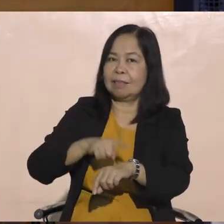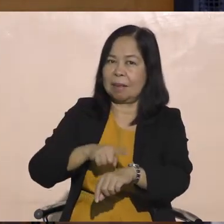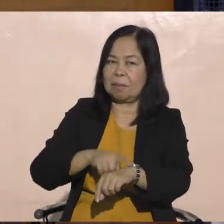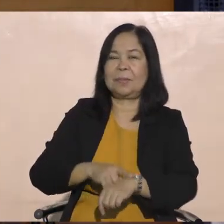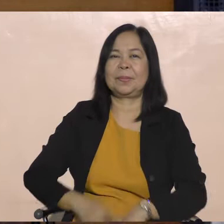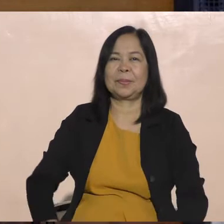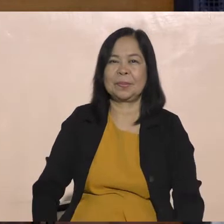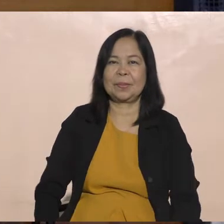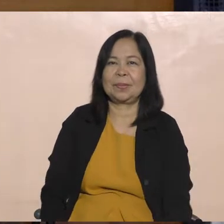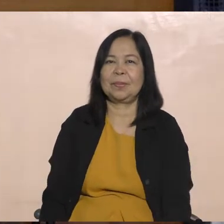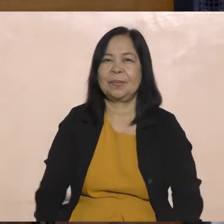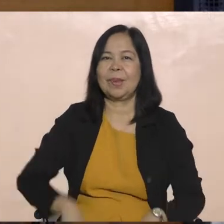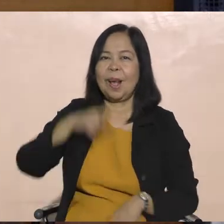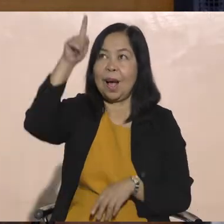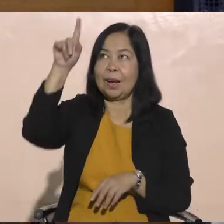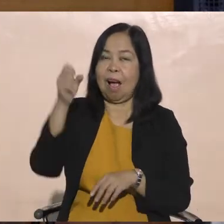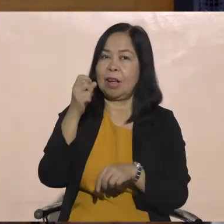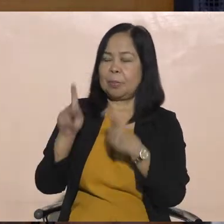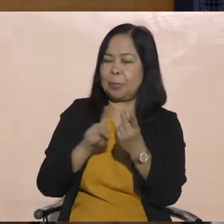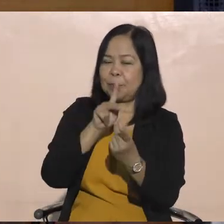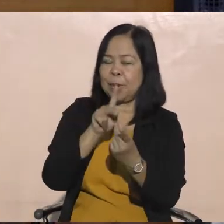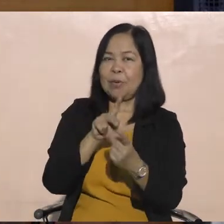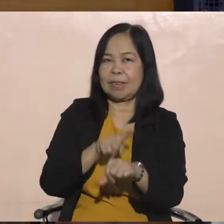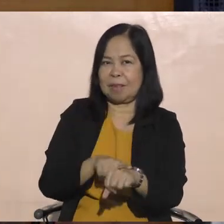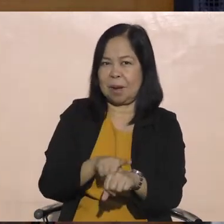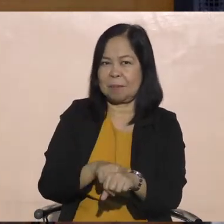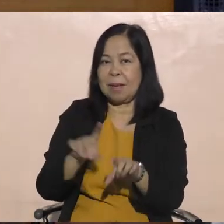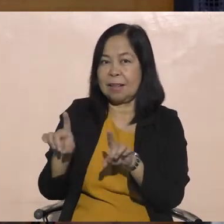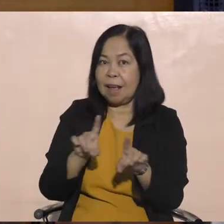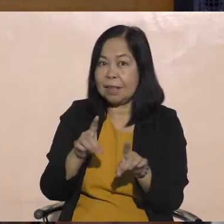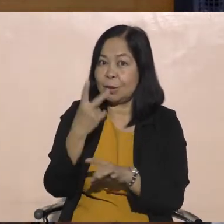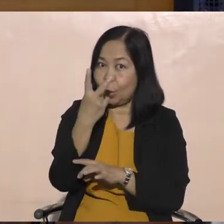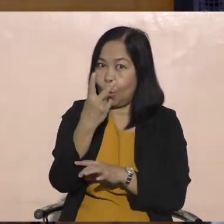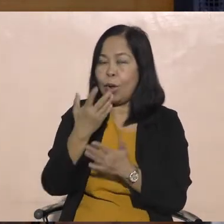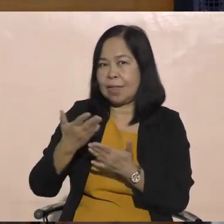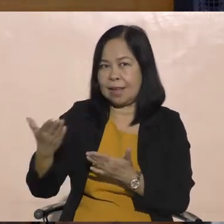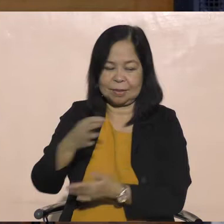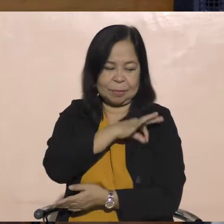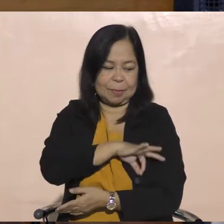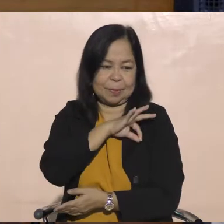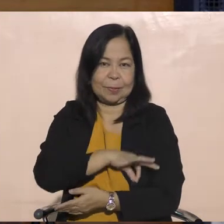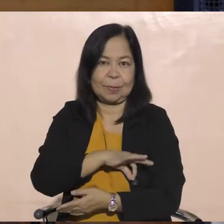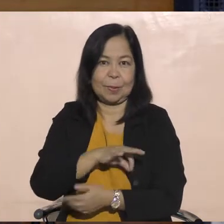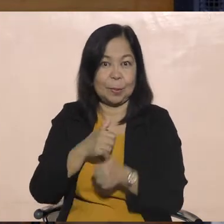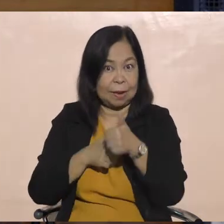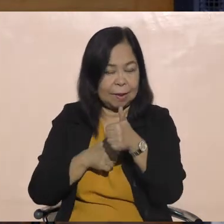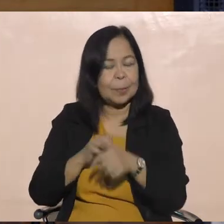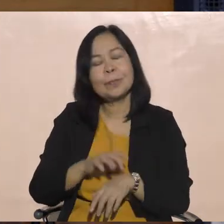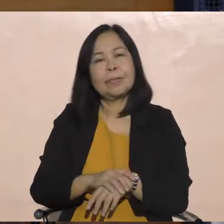mga kaigsunan. Amen. Hallelujah. God's perfect timing, you know what, does two things. Hallelujah. For